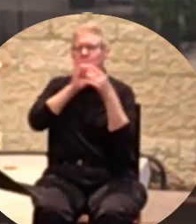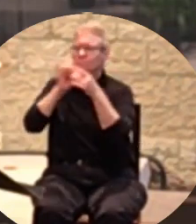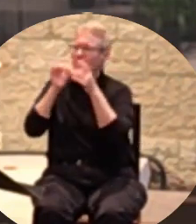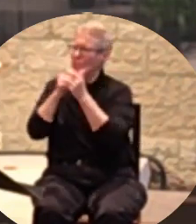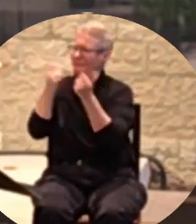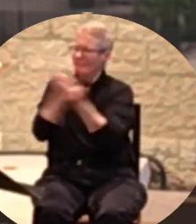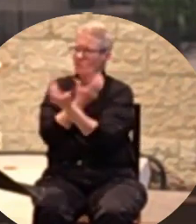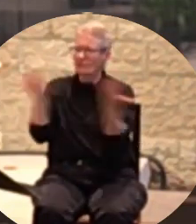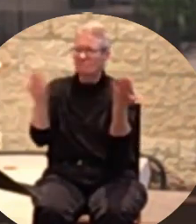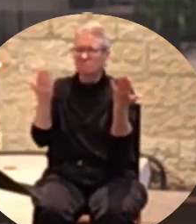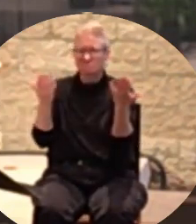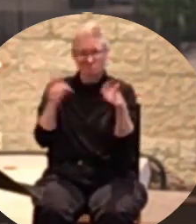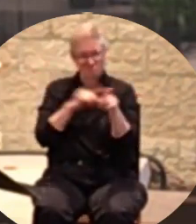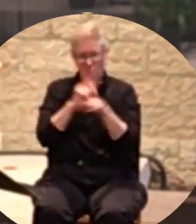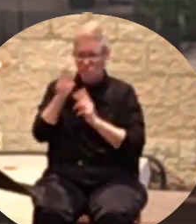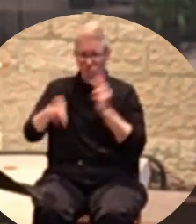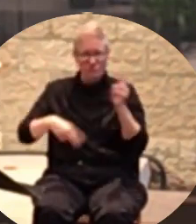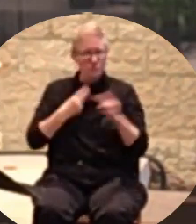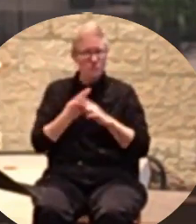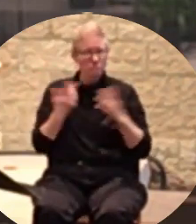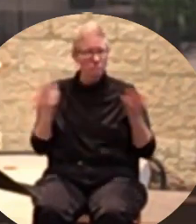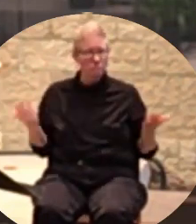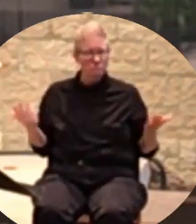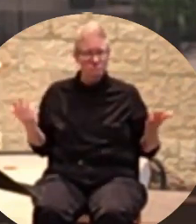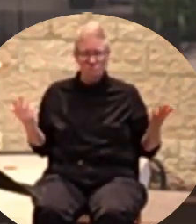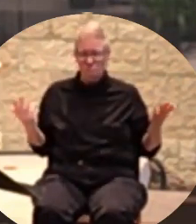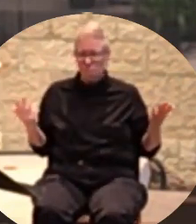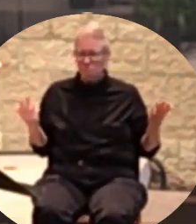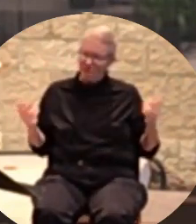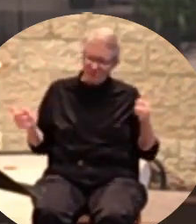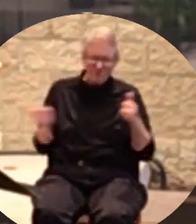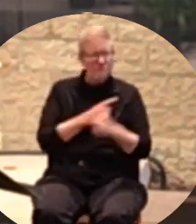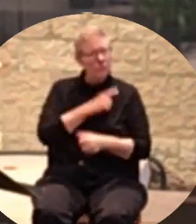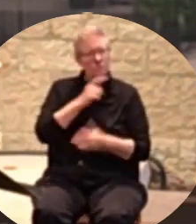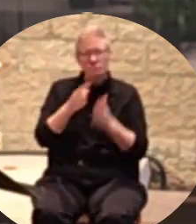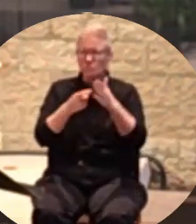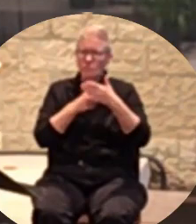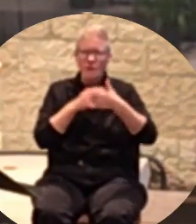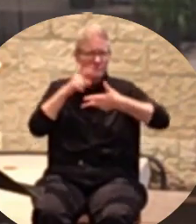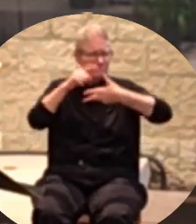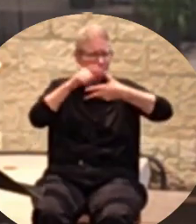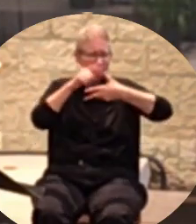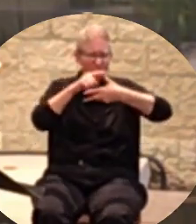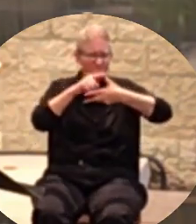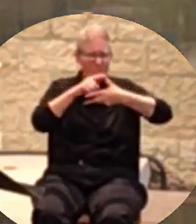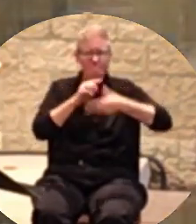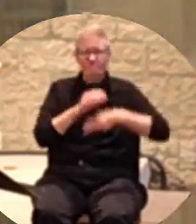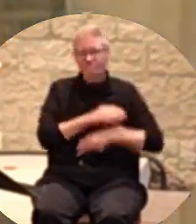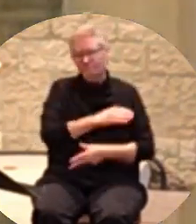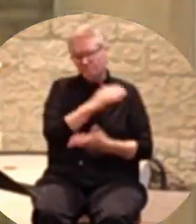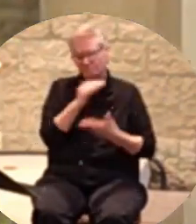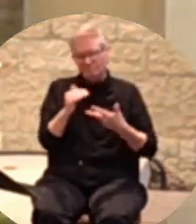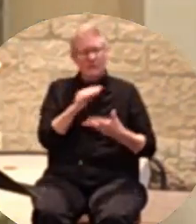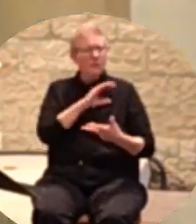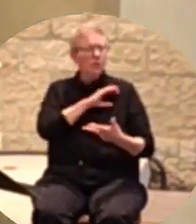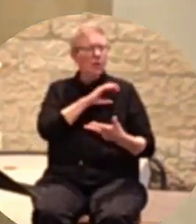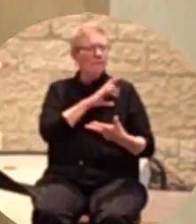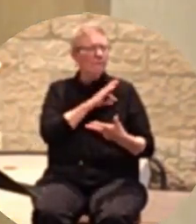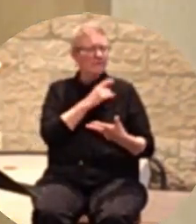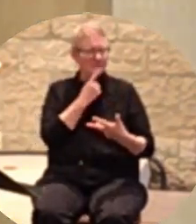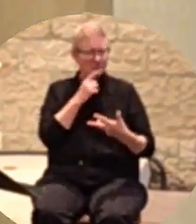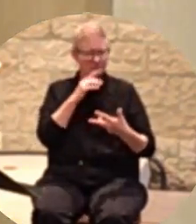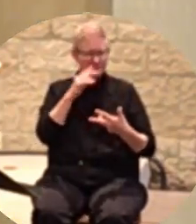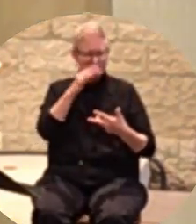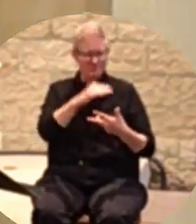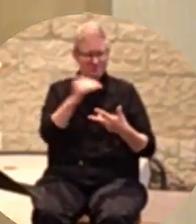well. That's the first thing. We have to be in that place of non-resistance. And then Charles says that what we